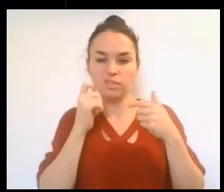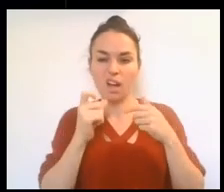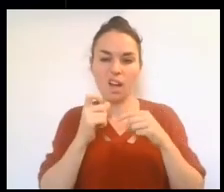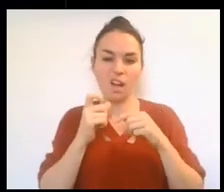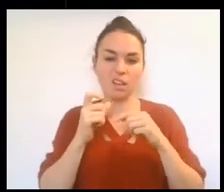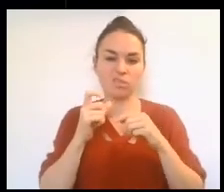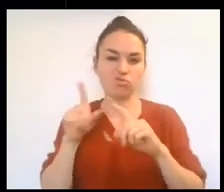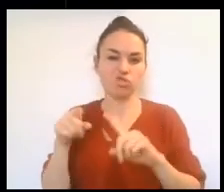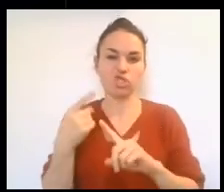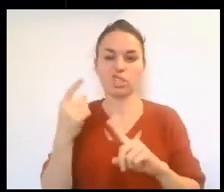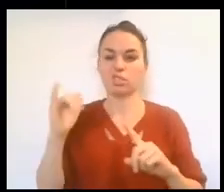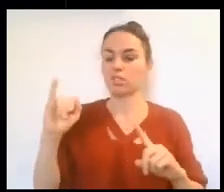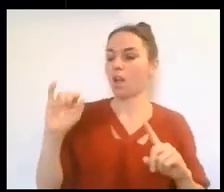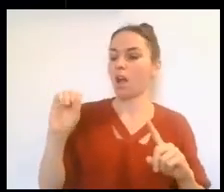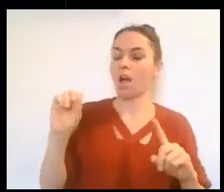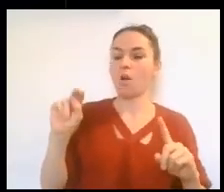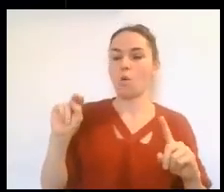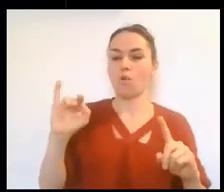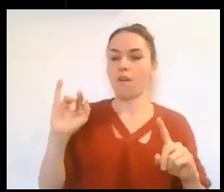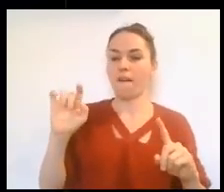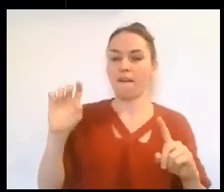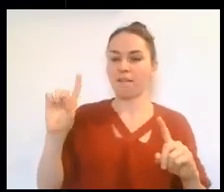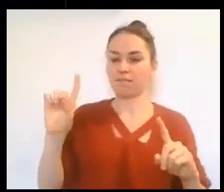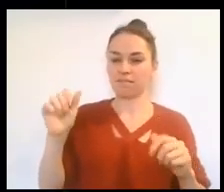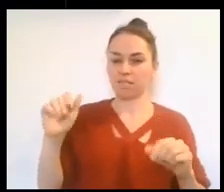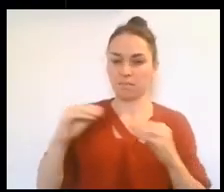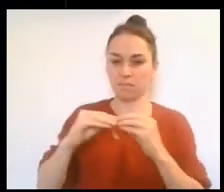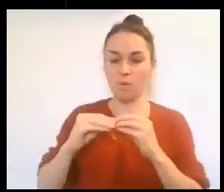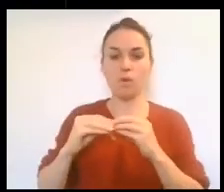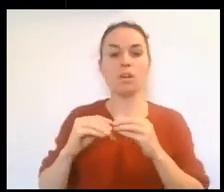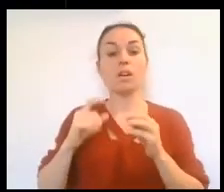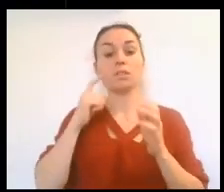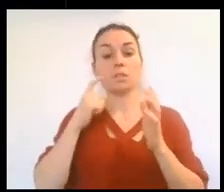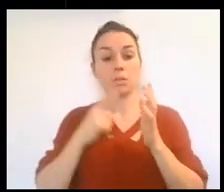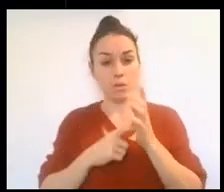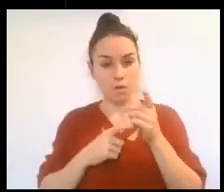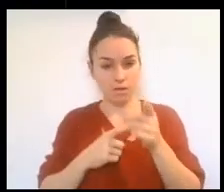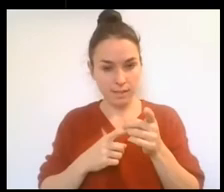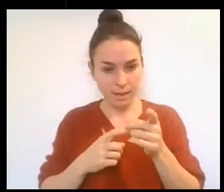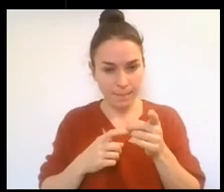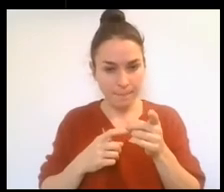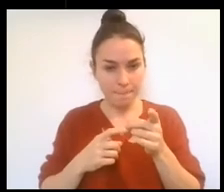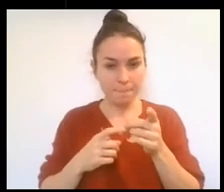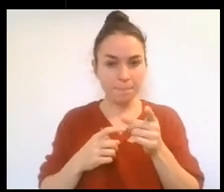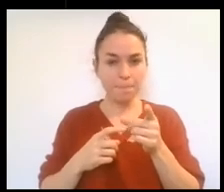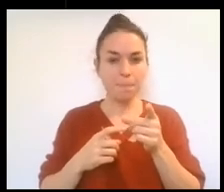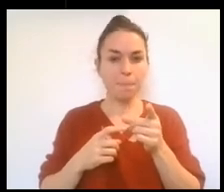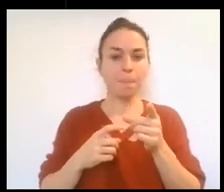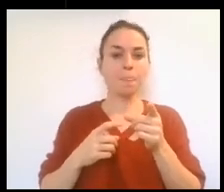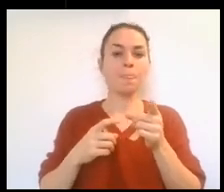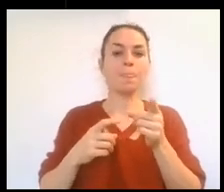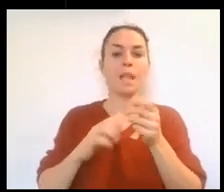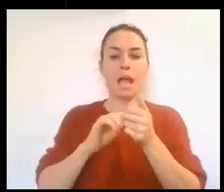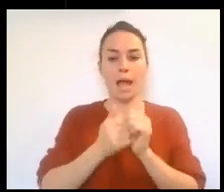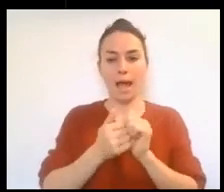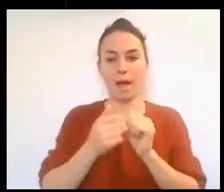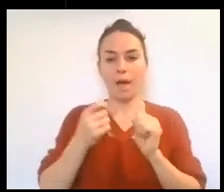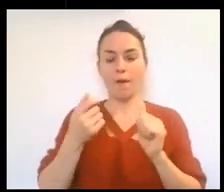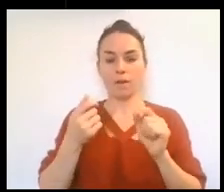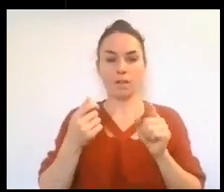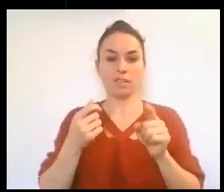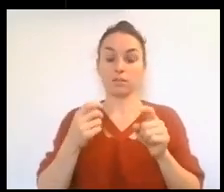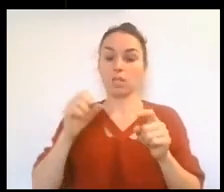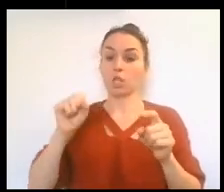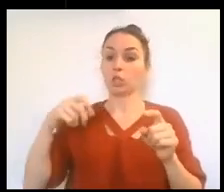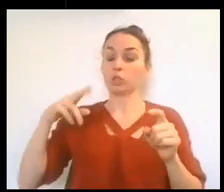there is an image of the formation of galaxies that has been done on a supercomputer and took a month